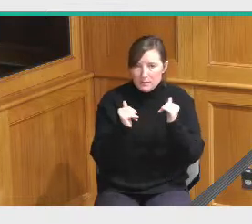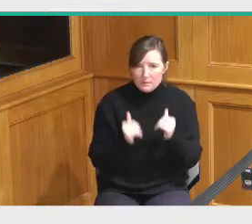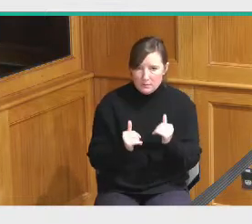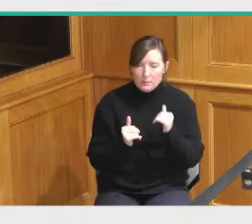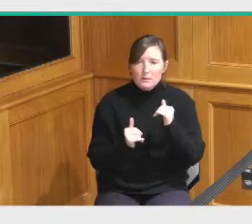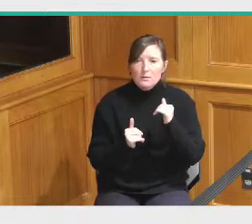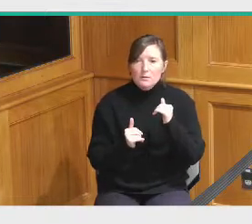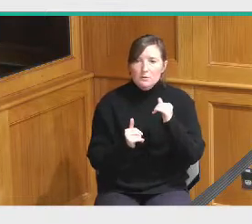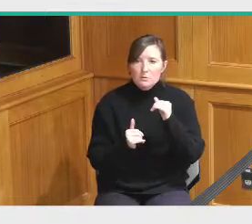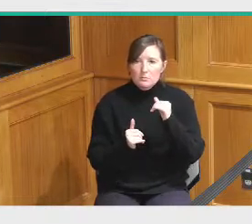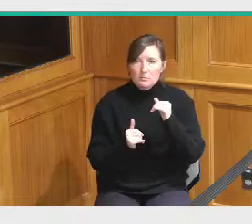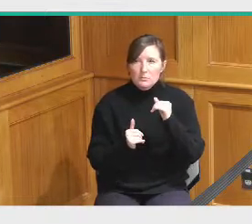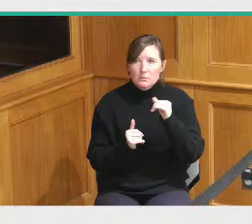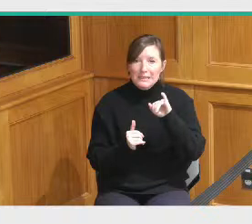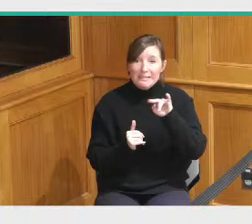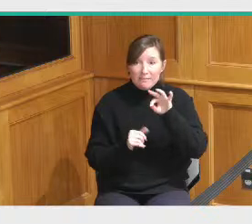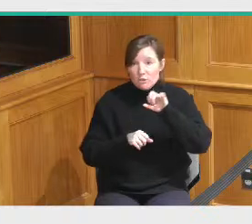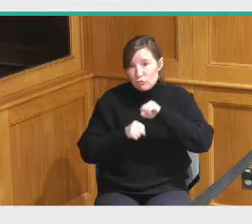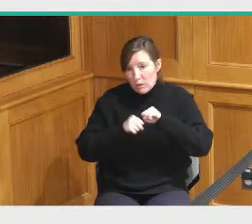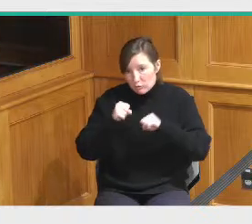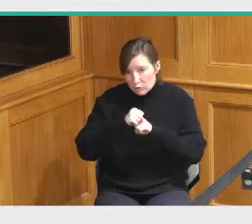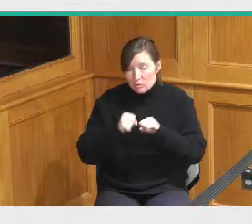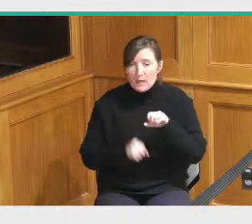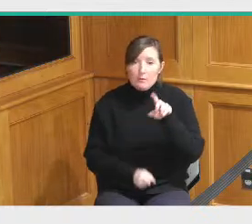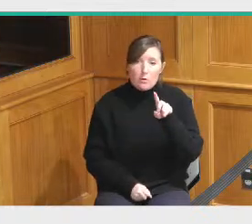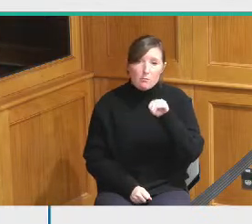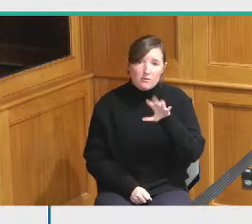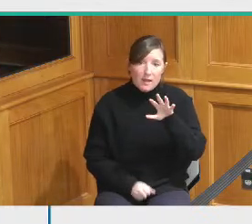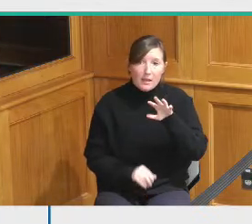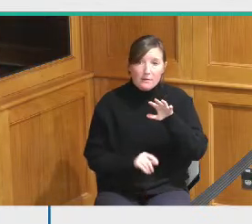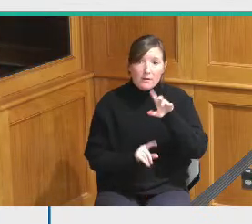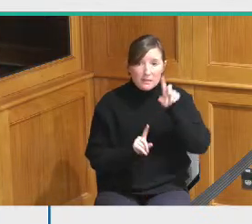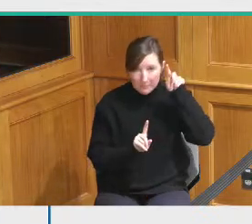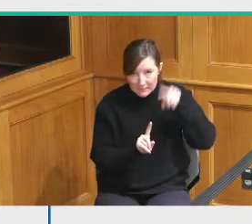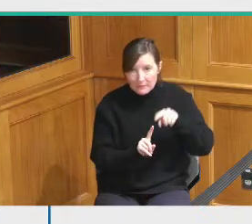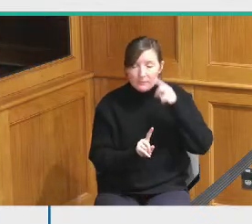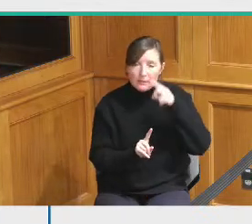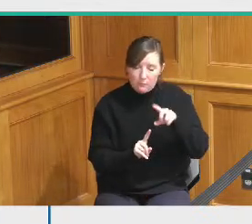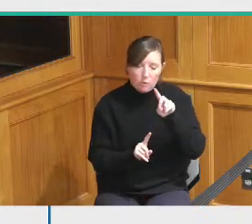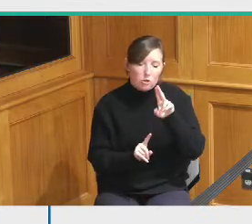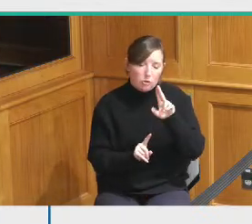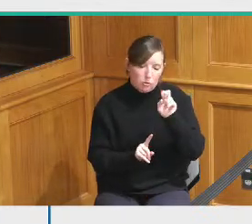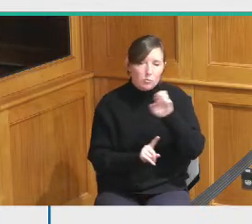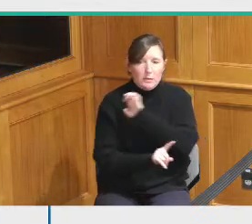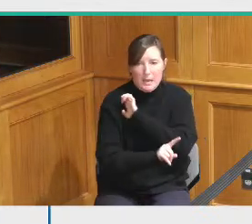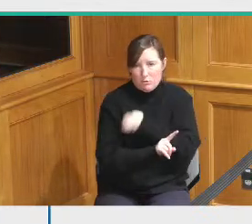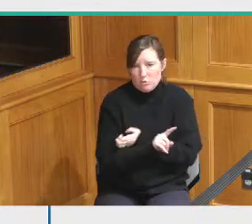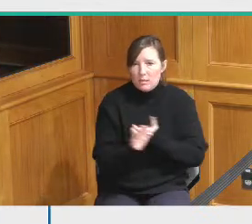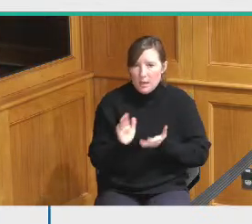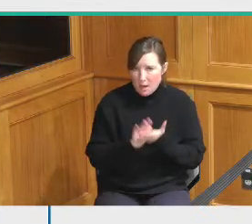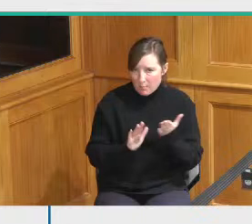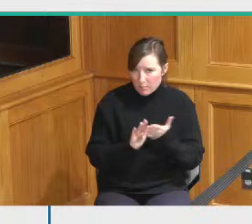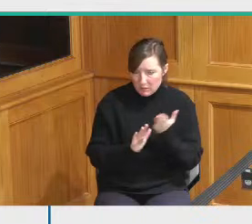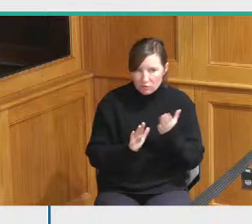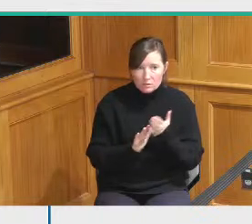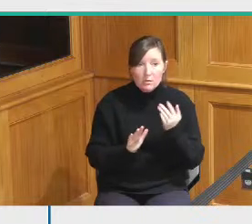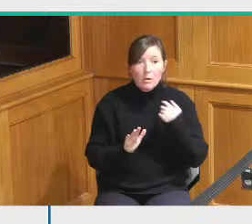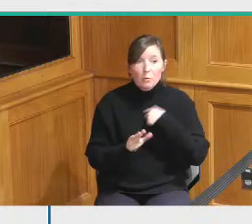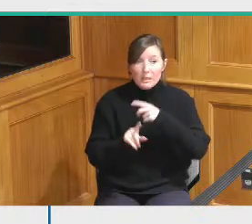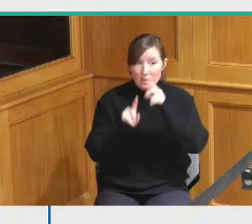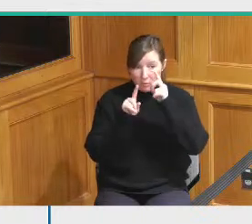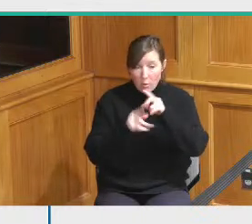as 1.5% tax, which goes specifically towards Duke Energy Center operations. So we are looking at